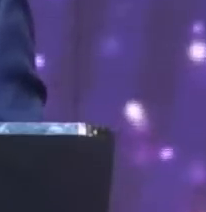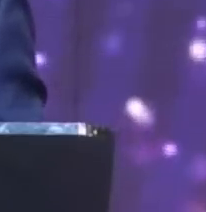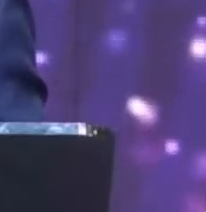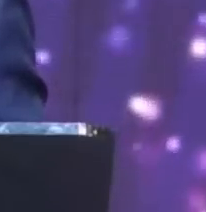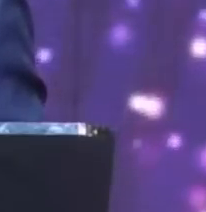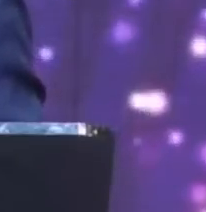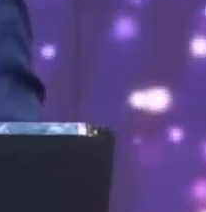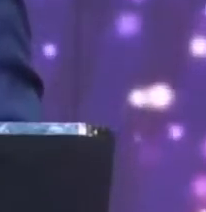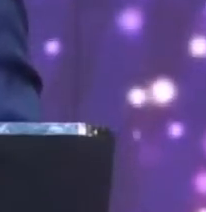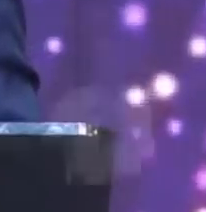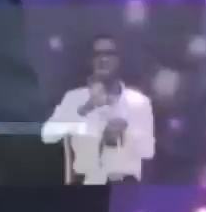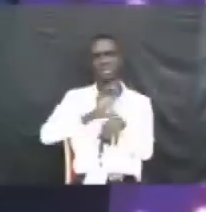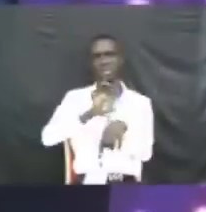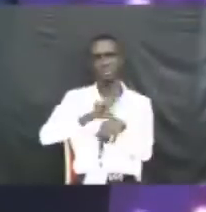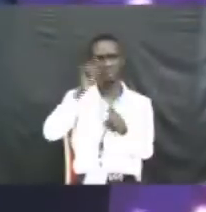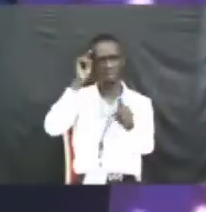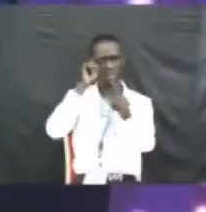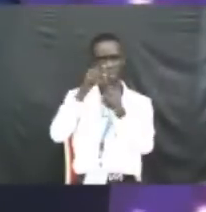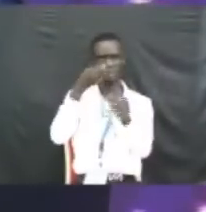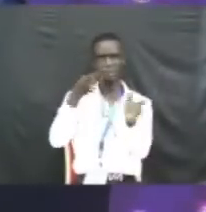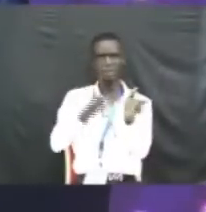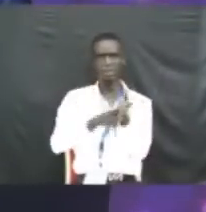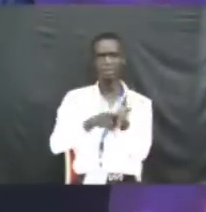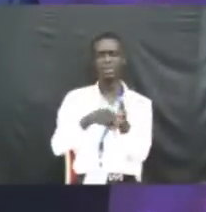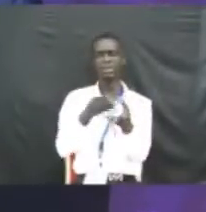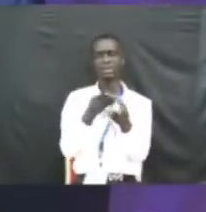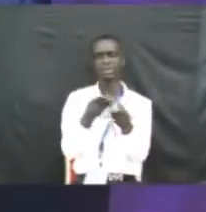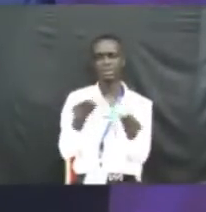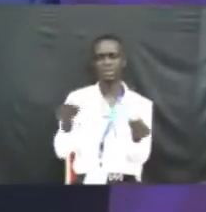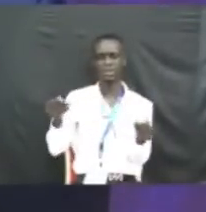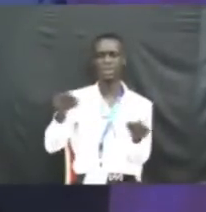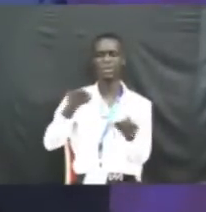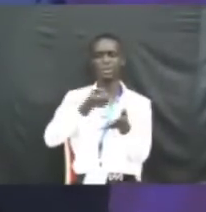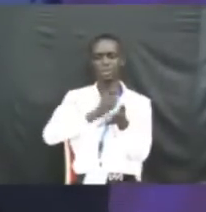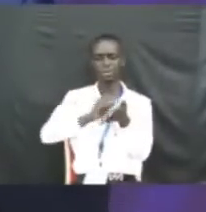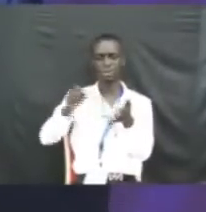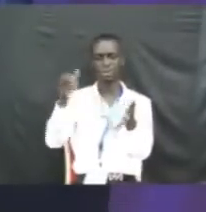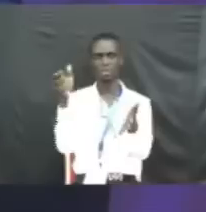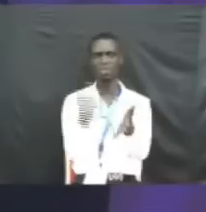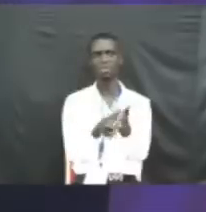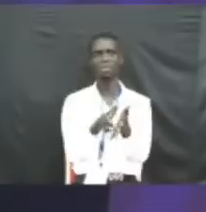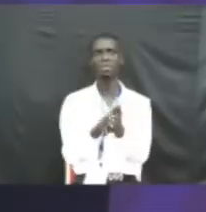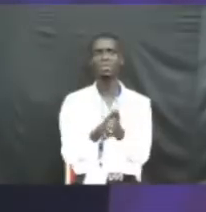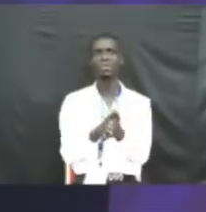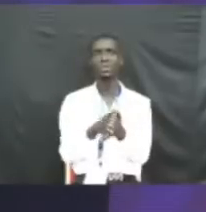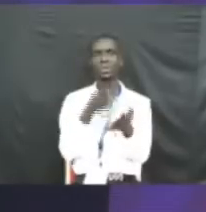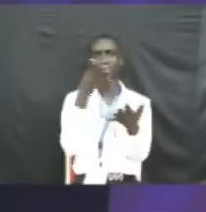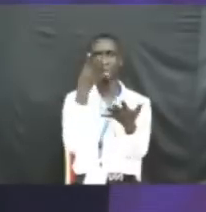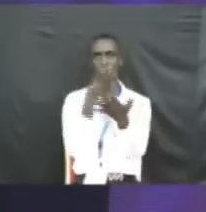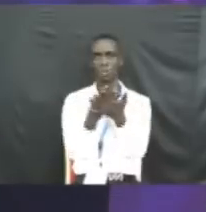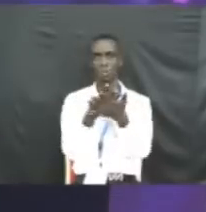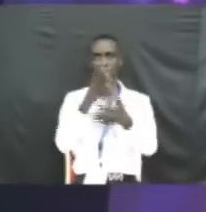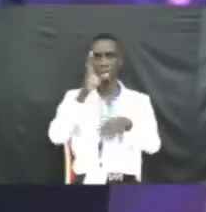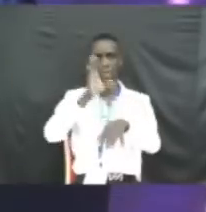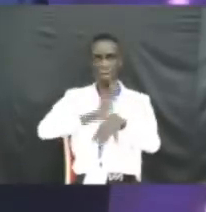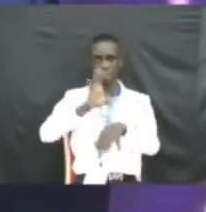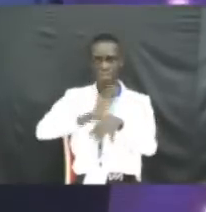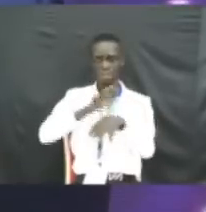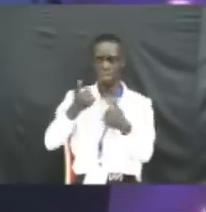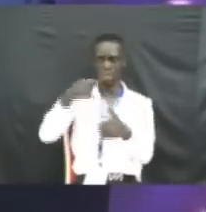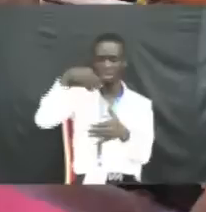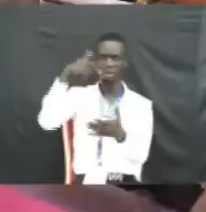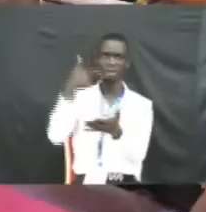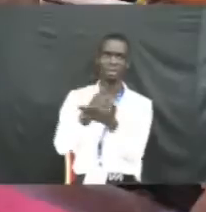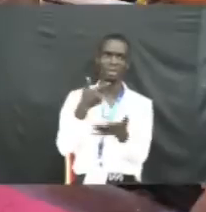church. For the purpose of this report, a few has been outlined. Prison chapency in Ghana. Prison